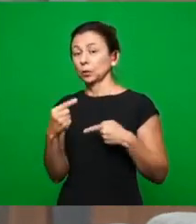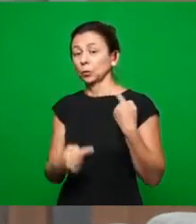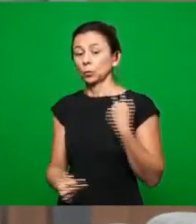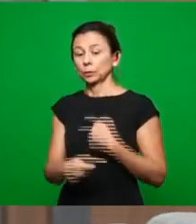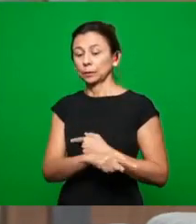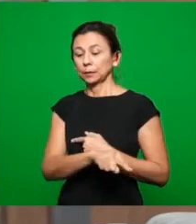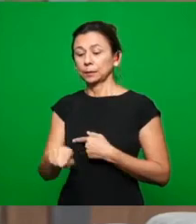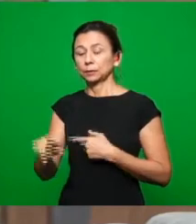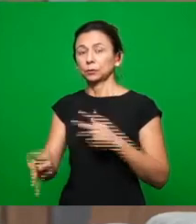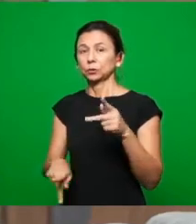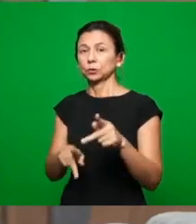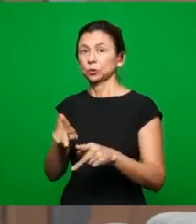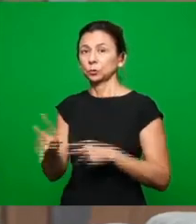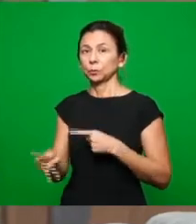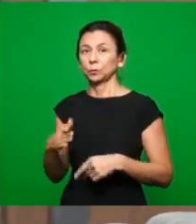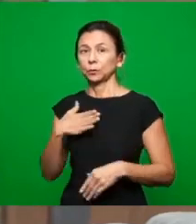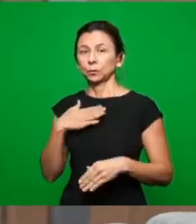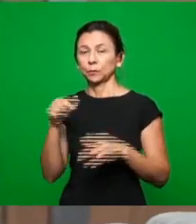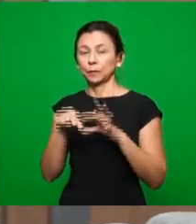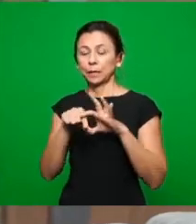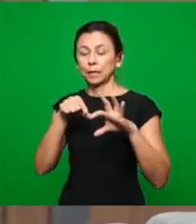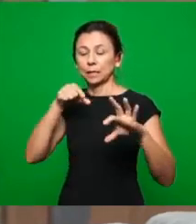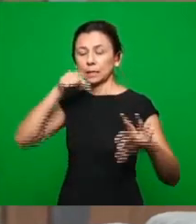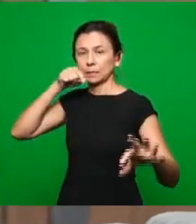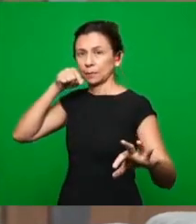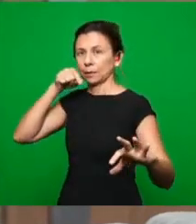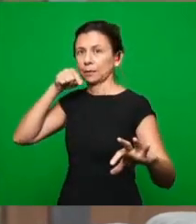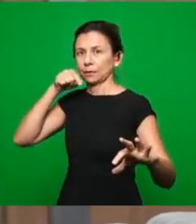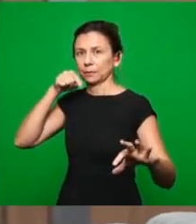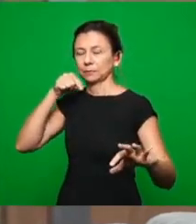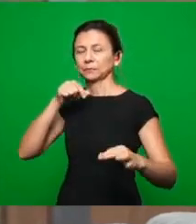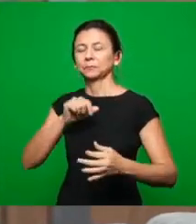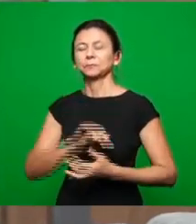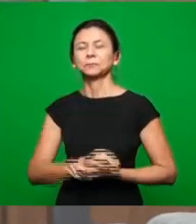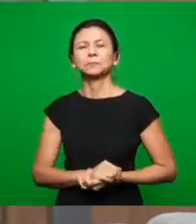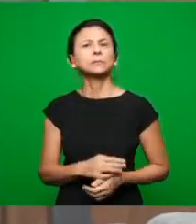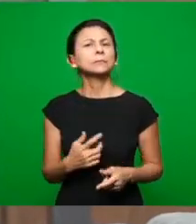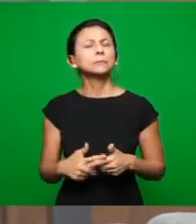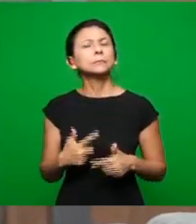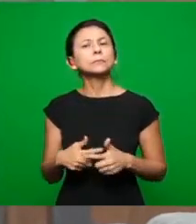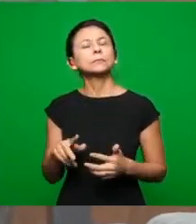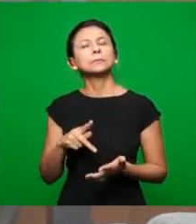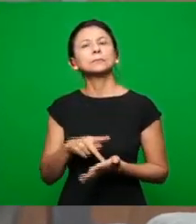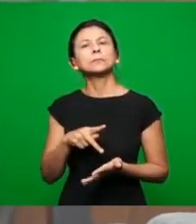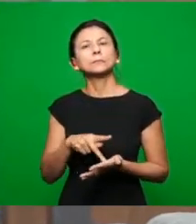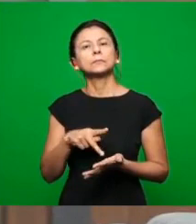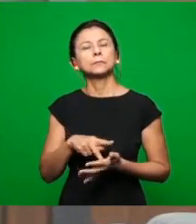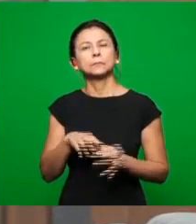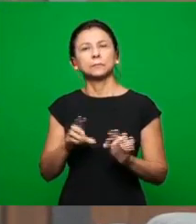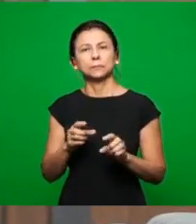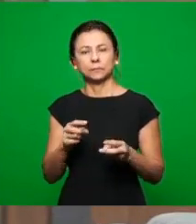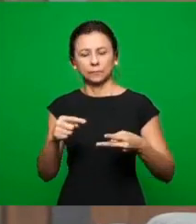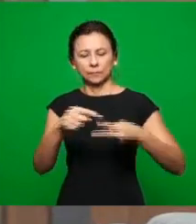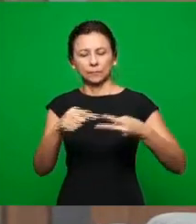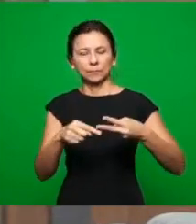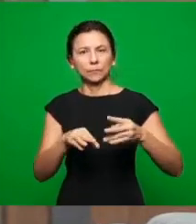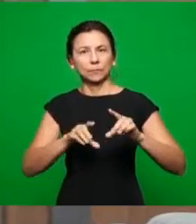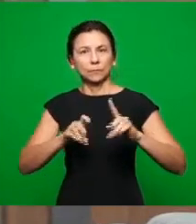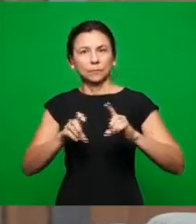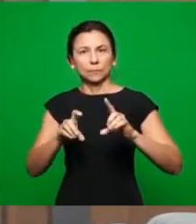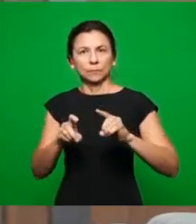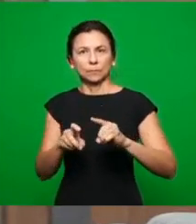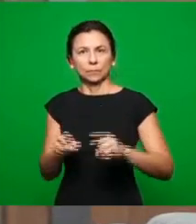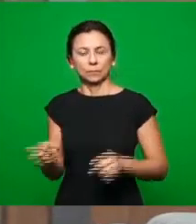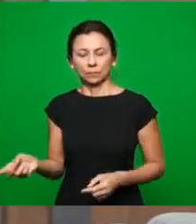sword of my mouth. So it's on verse 16, chapter 2. That, why is that? Because, in fact,